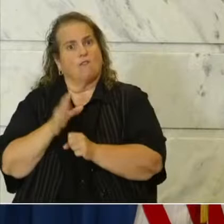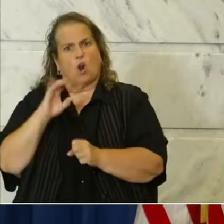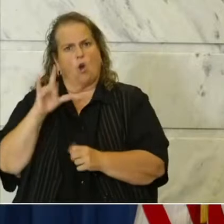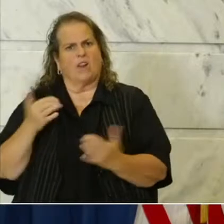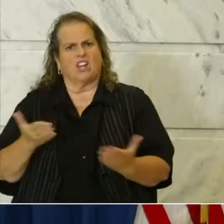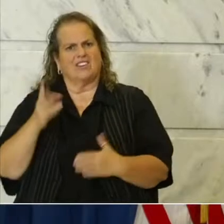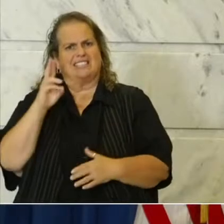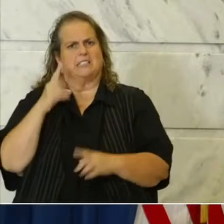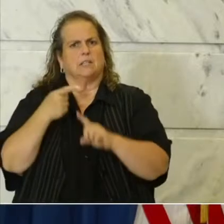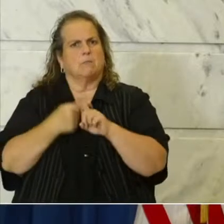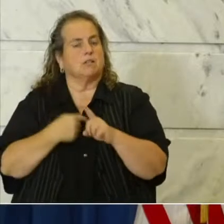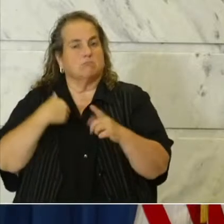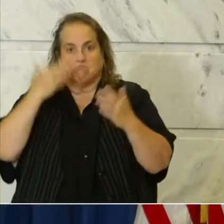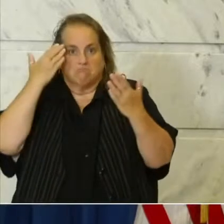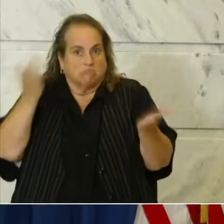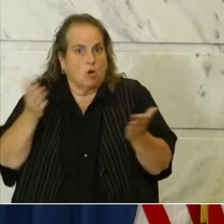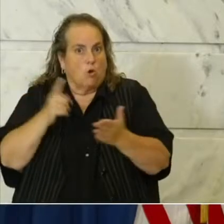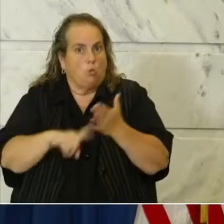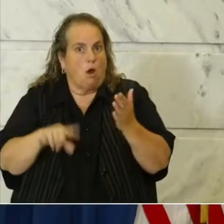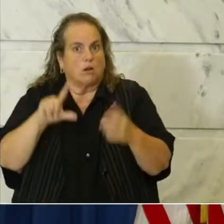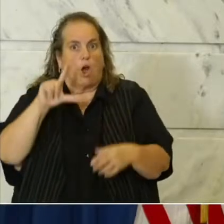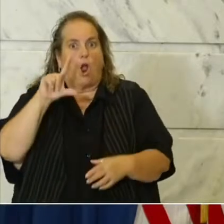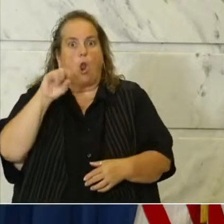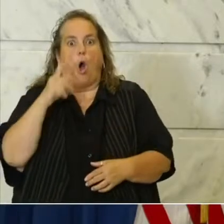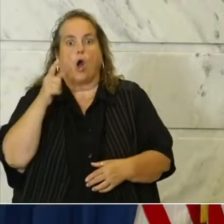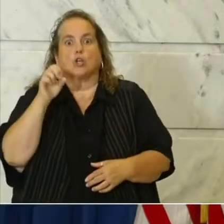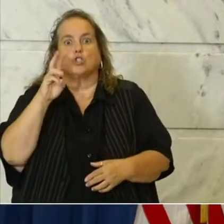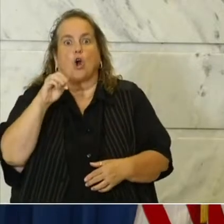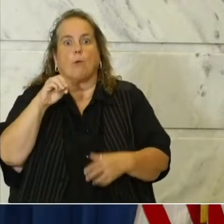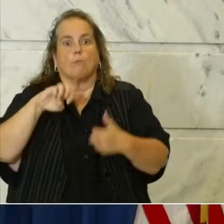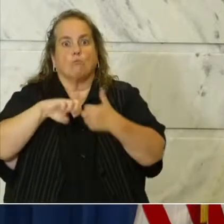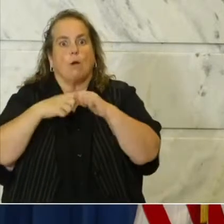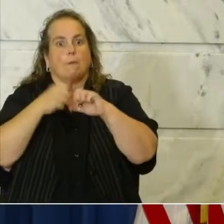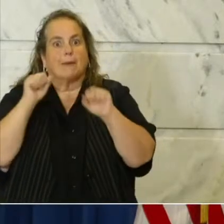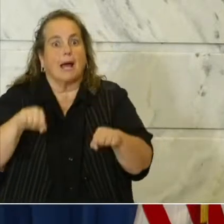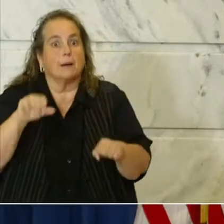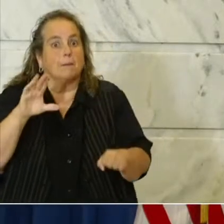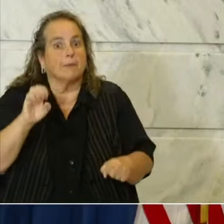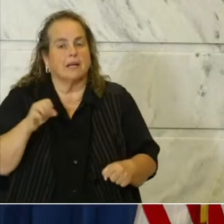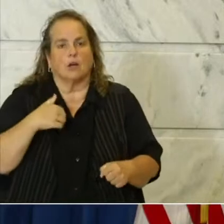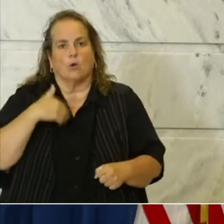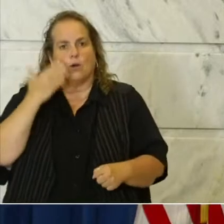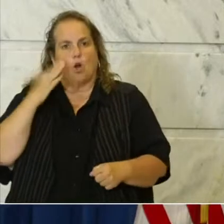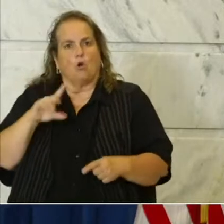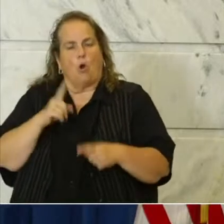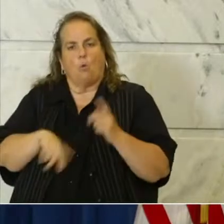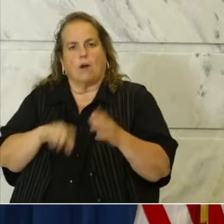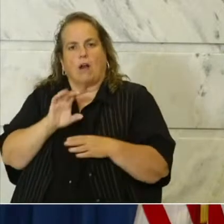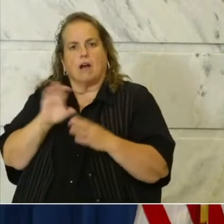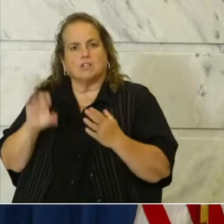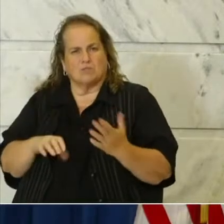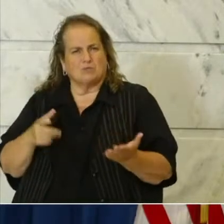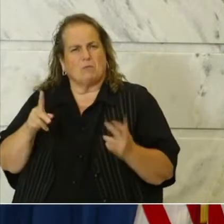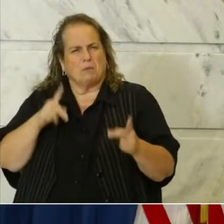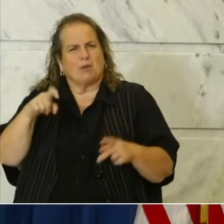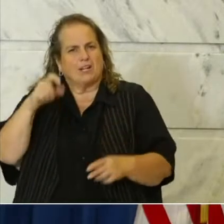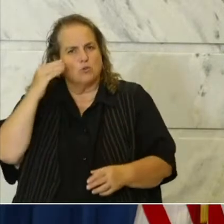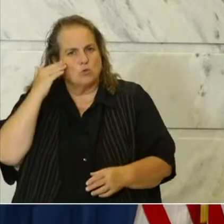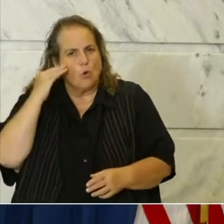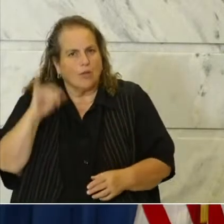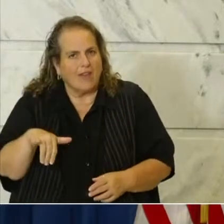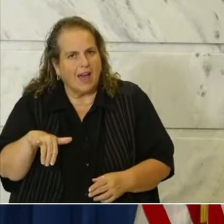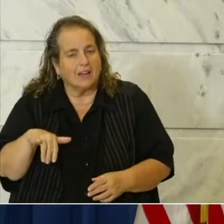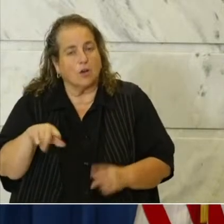We don't know what the long-term consequences is. And I think people need to know that, because when we take the steps we take to try